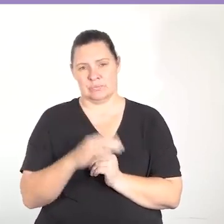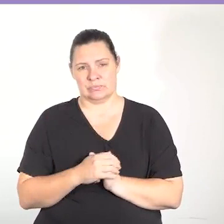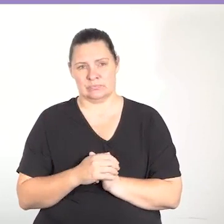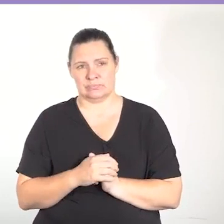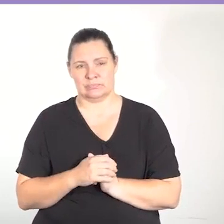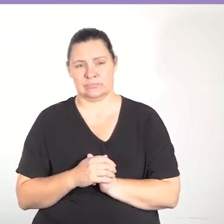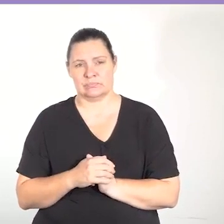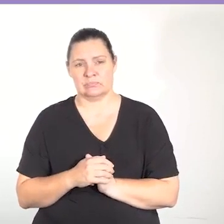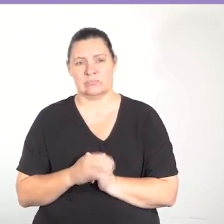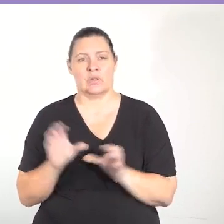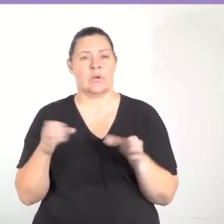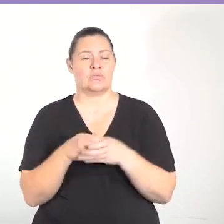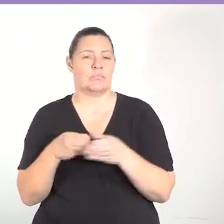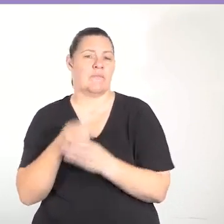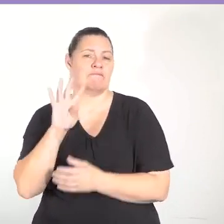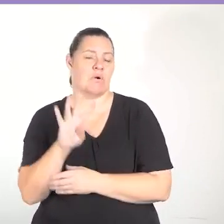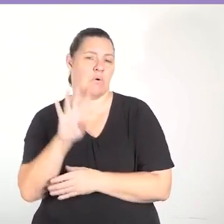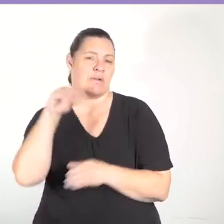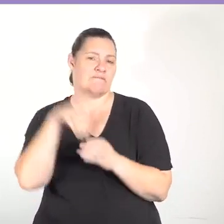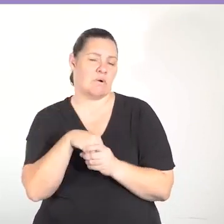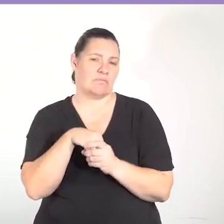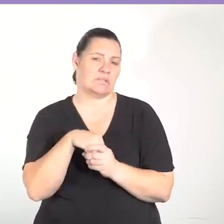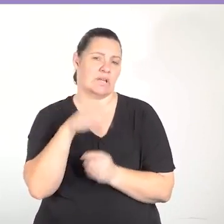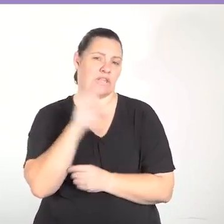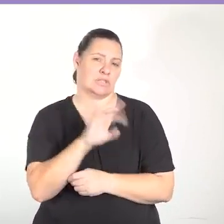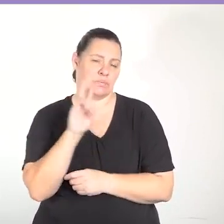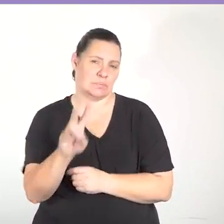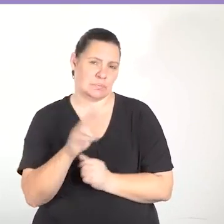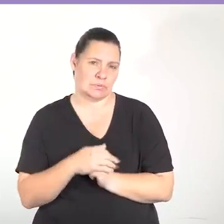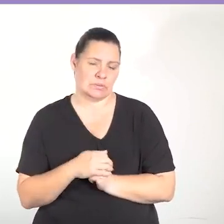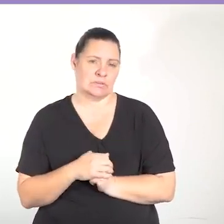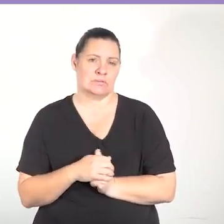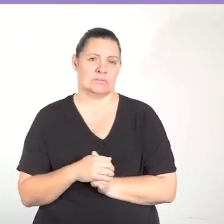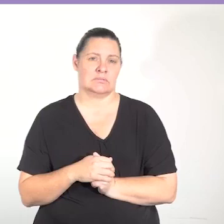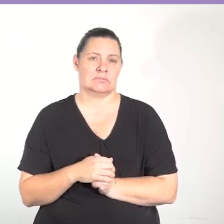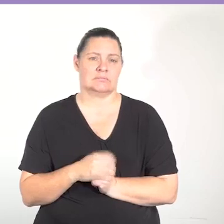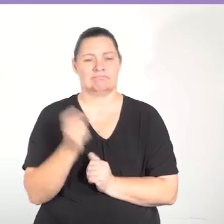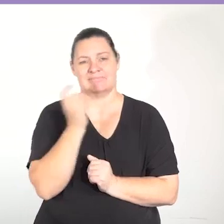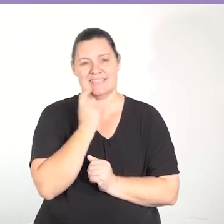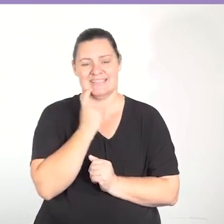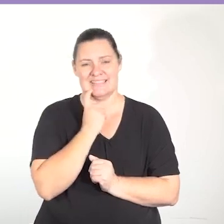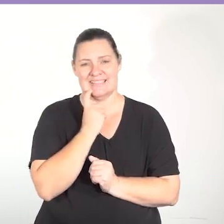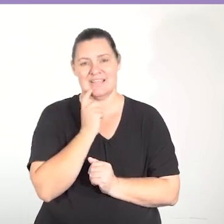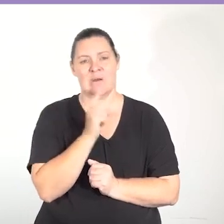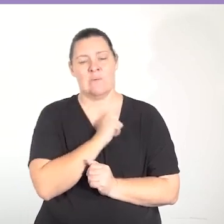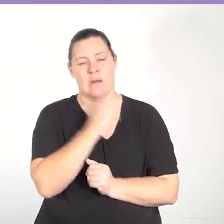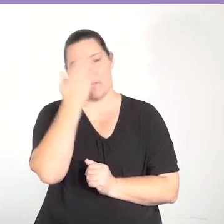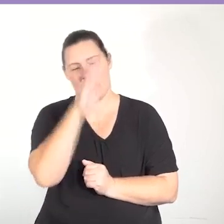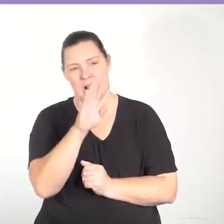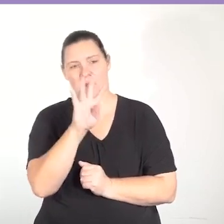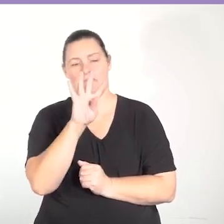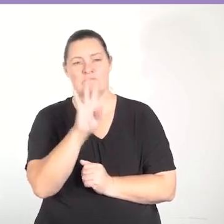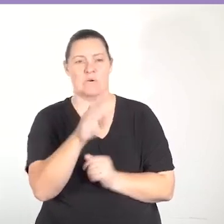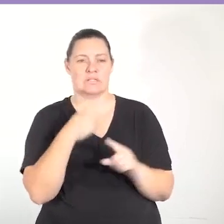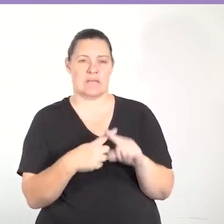32. Now, how many groups of 4 are there in 32? That one is an easy one because we know